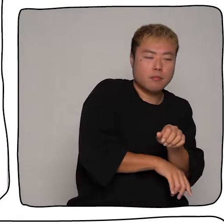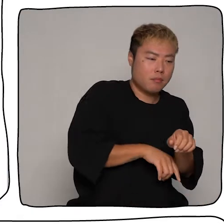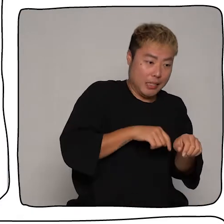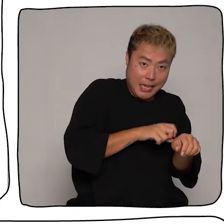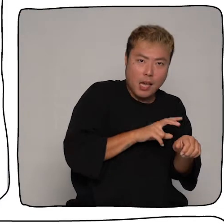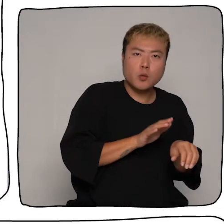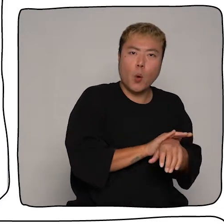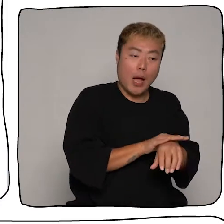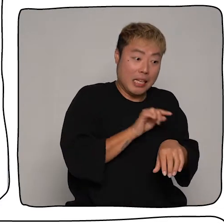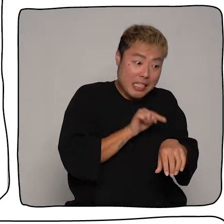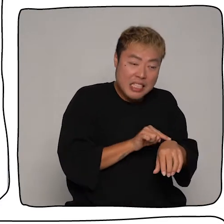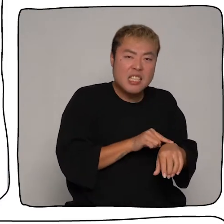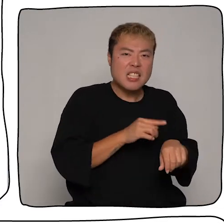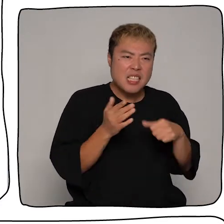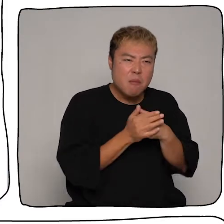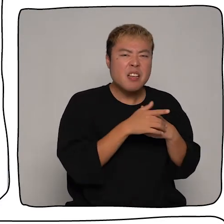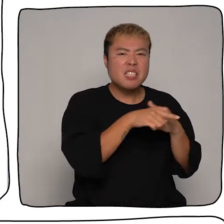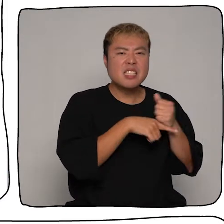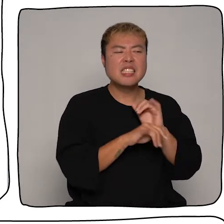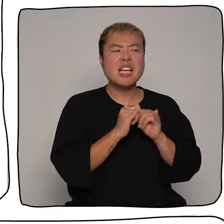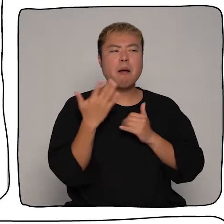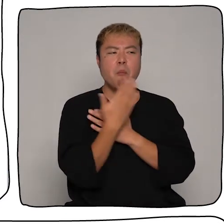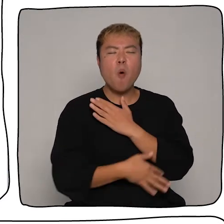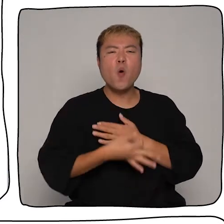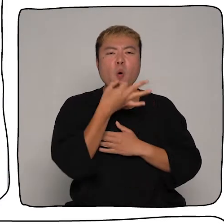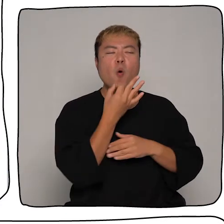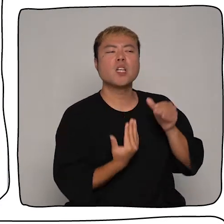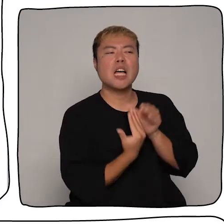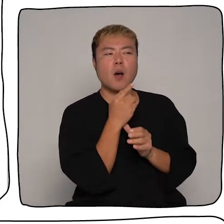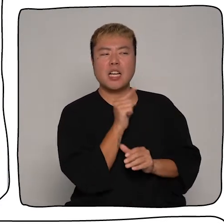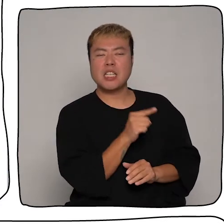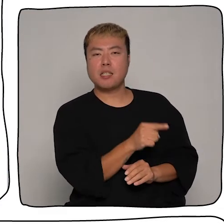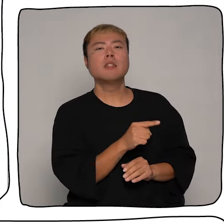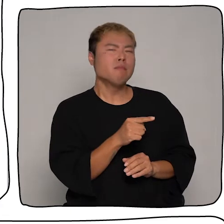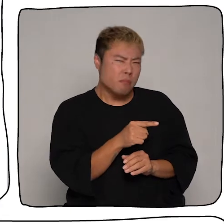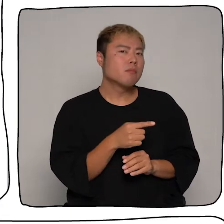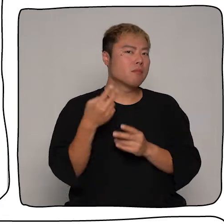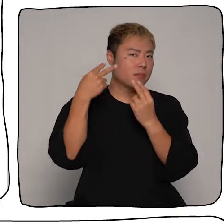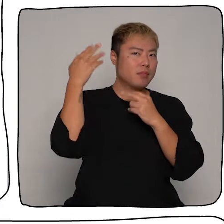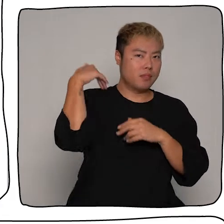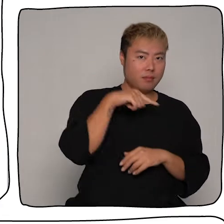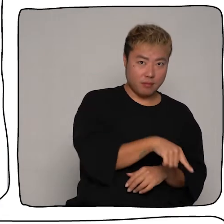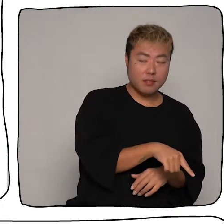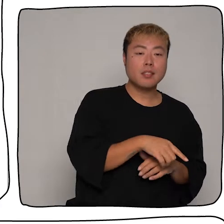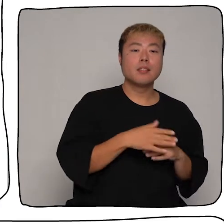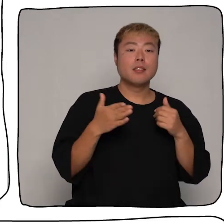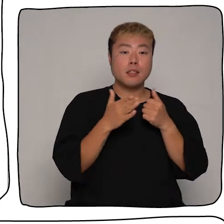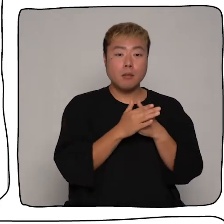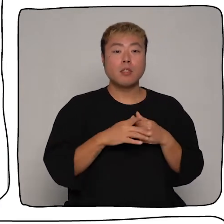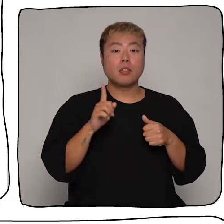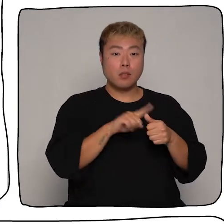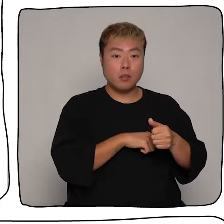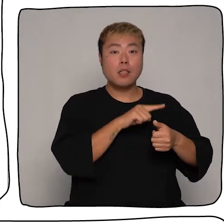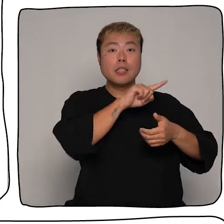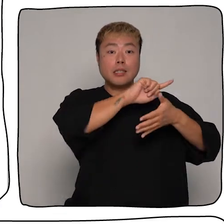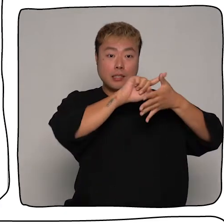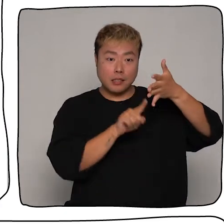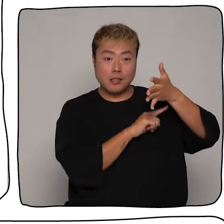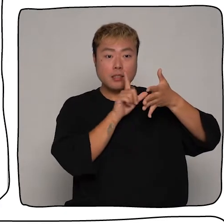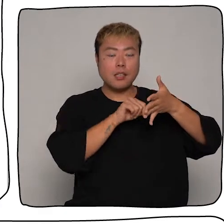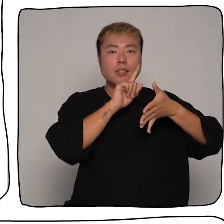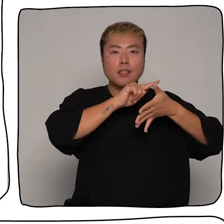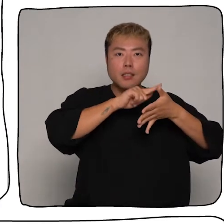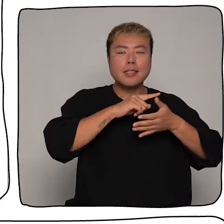thought to trigger angry desire of human. So based on this hierarchy, sight has